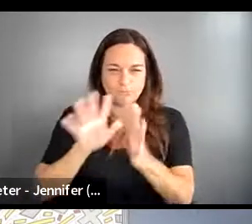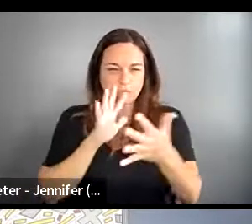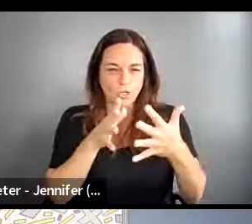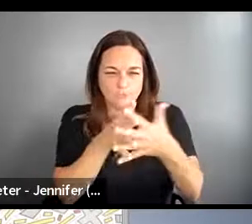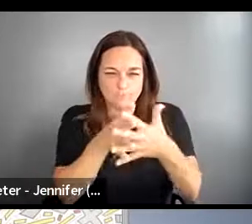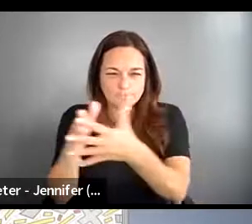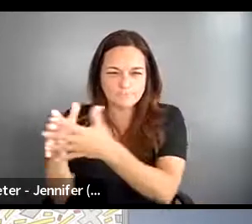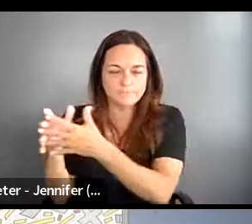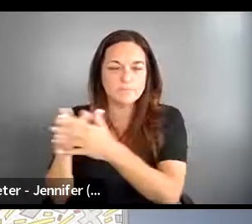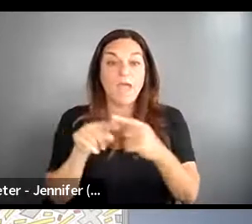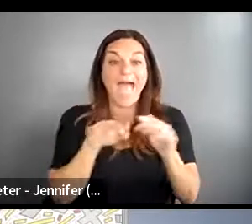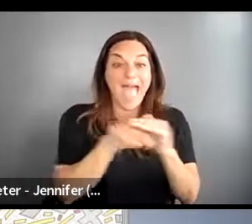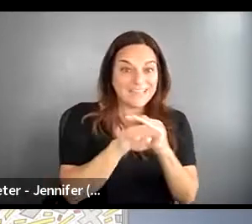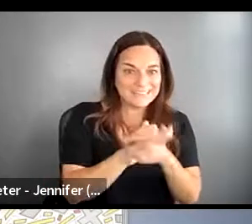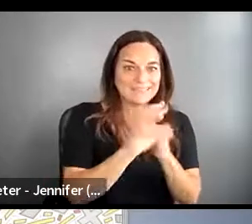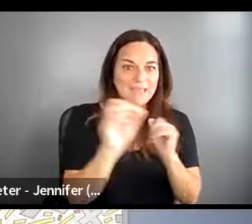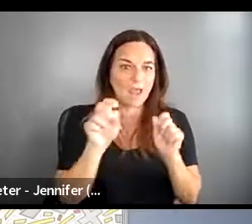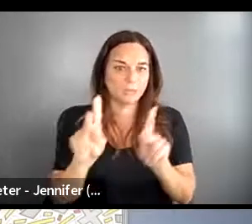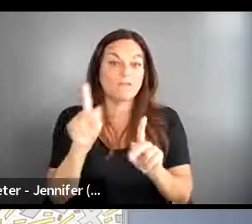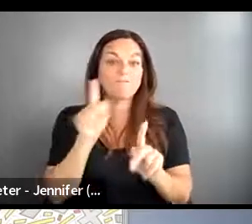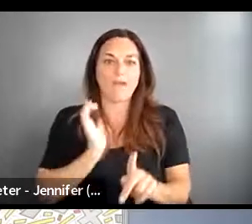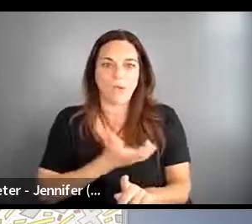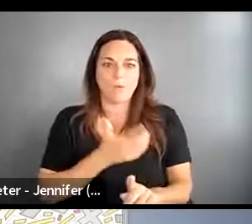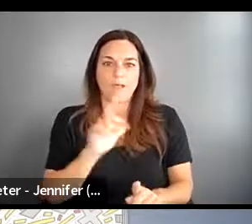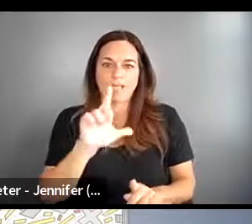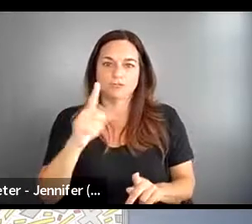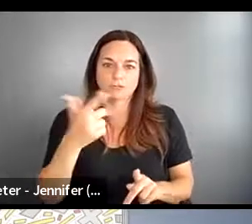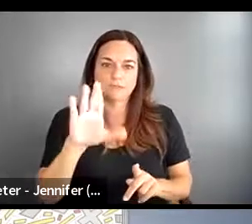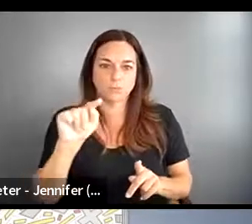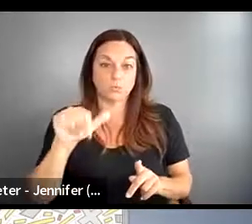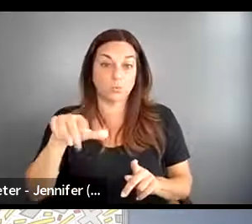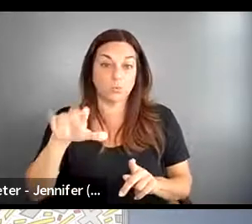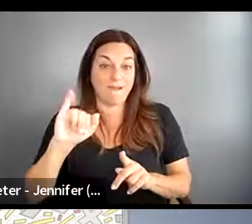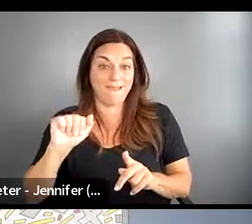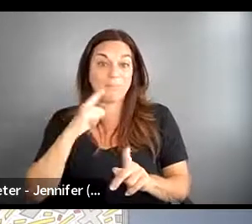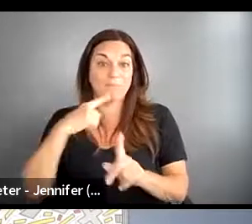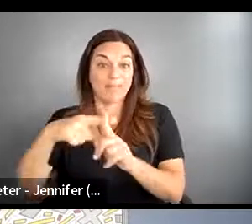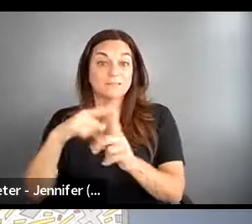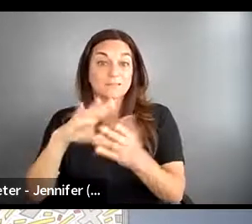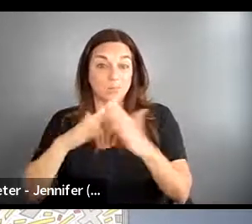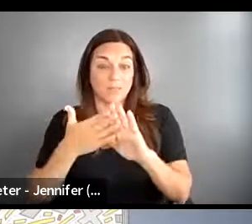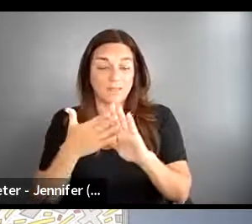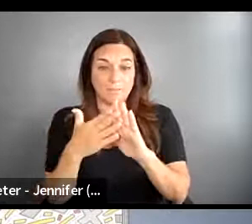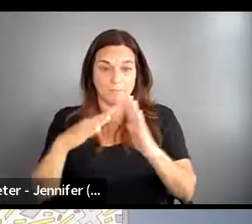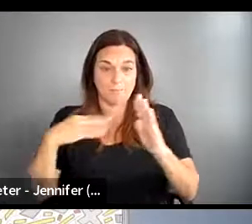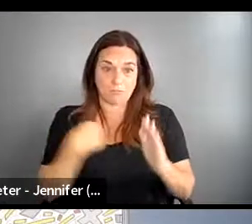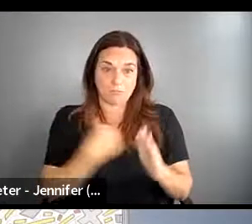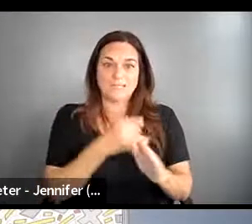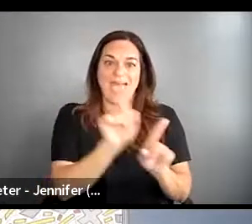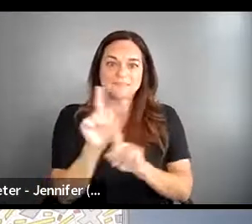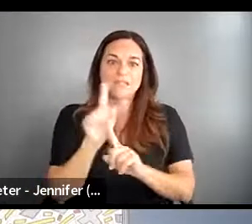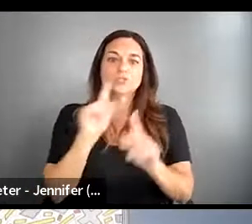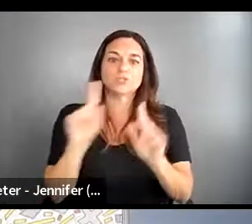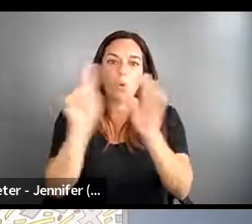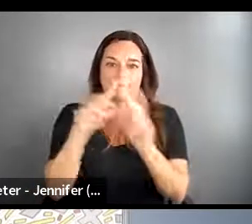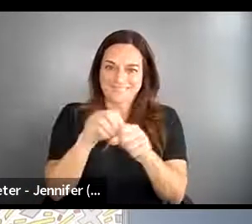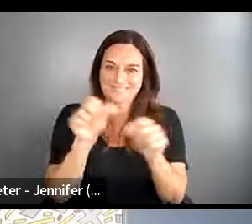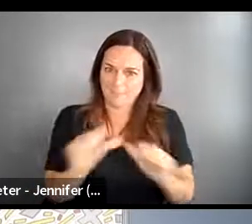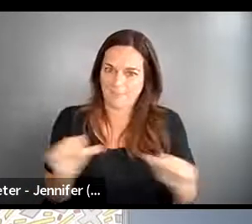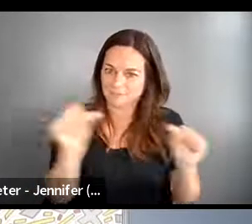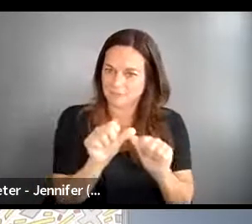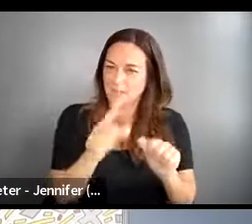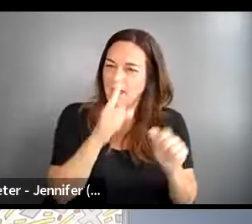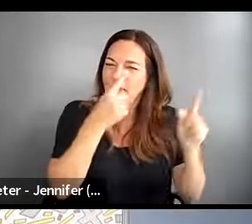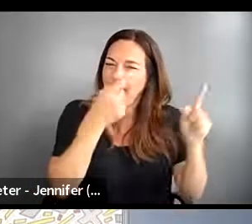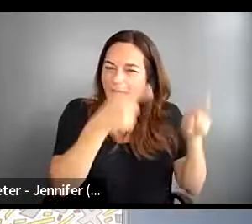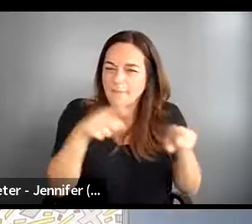and opportunities for our LGBTQIA+ community members as they show up in spaces. So it's happening more